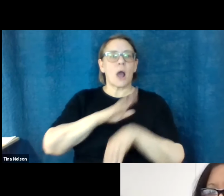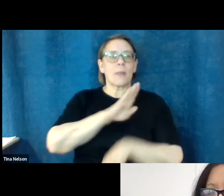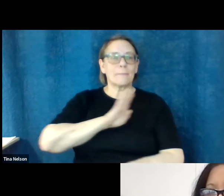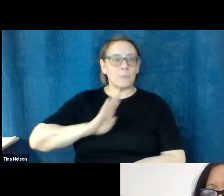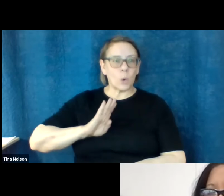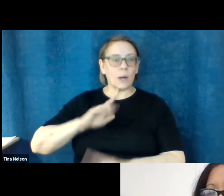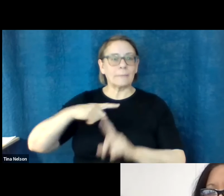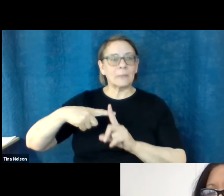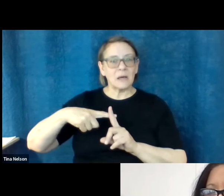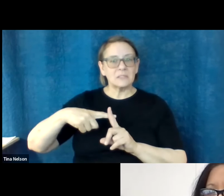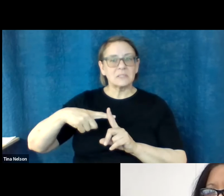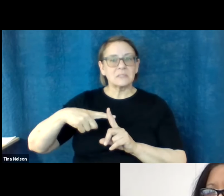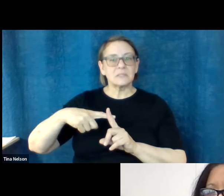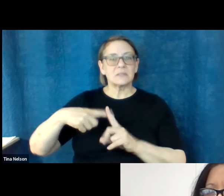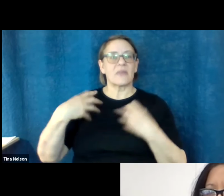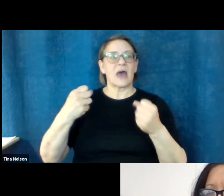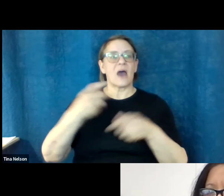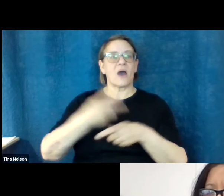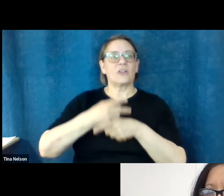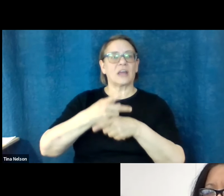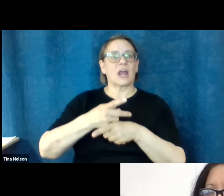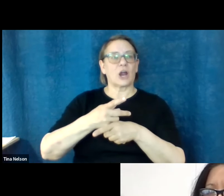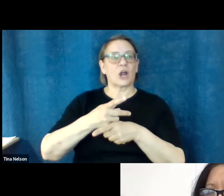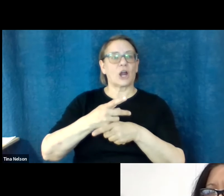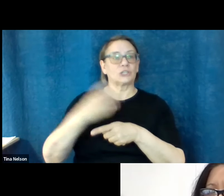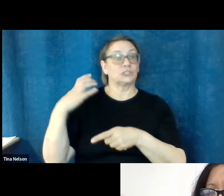also the healthcare community of SharePoint.